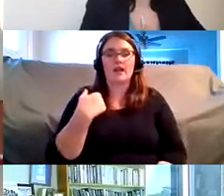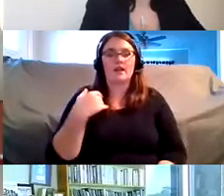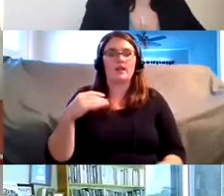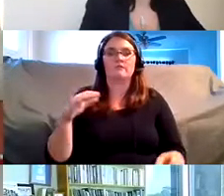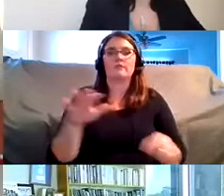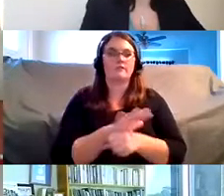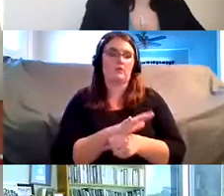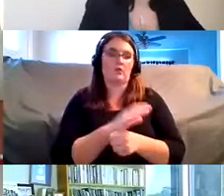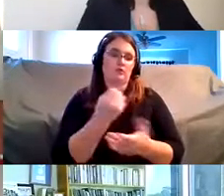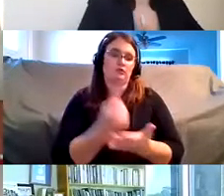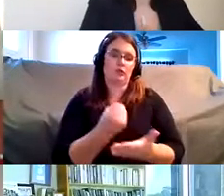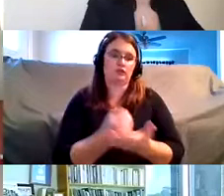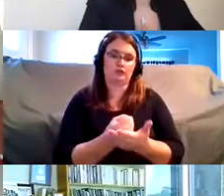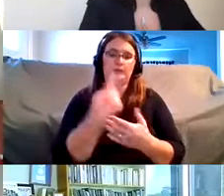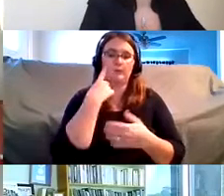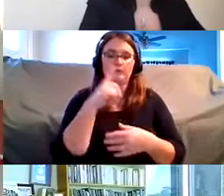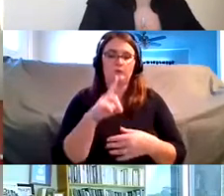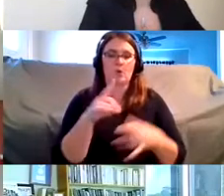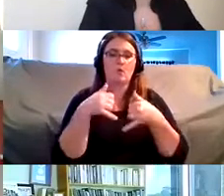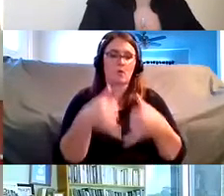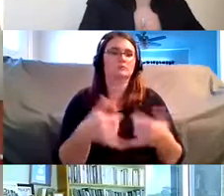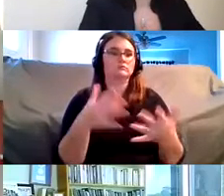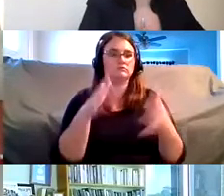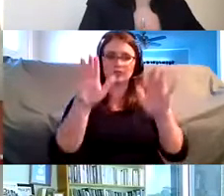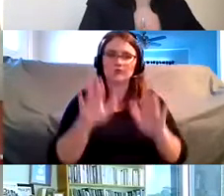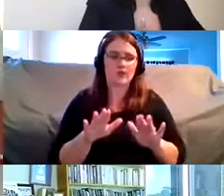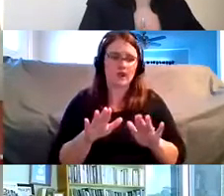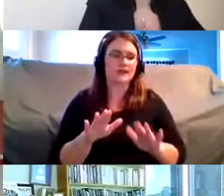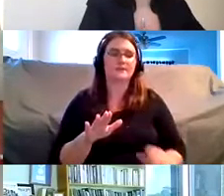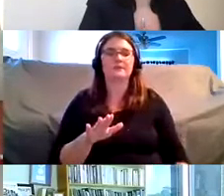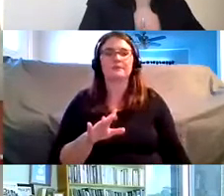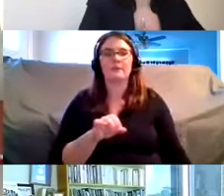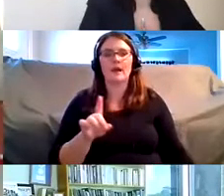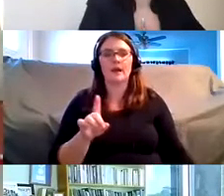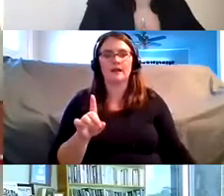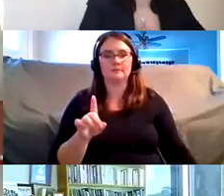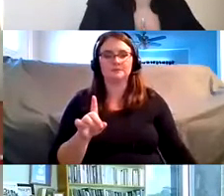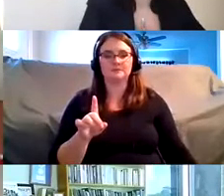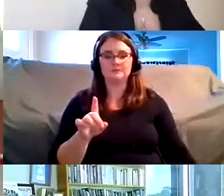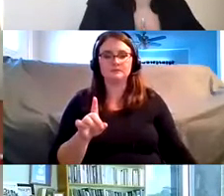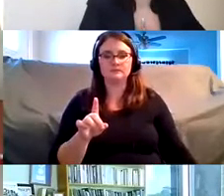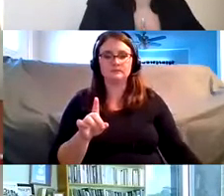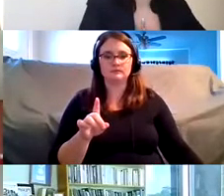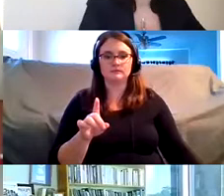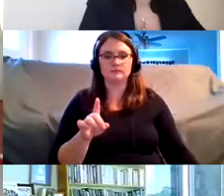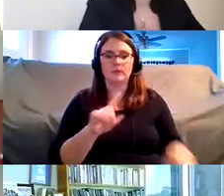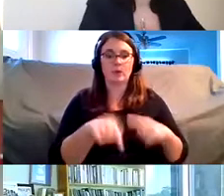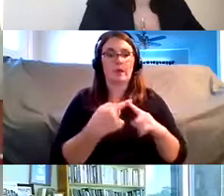award. It was great. And then, but when I knew that I was going, I was